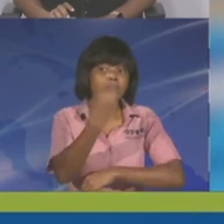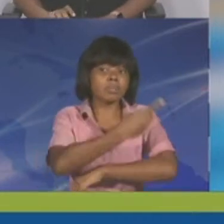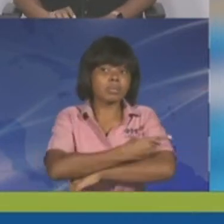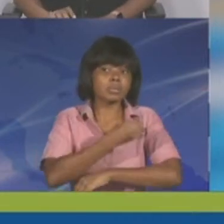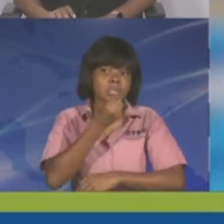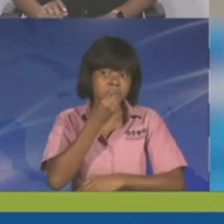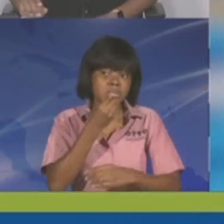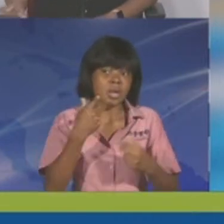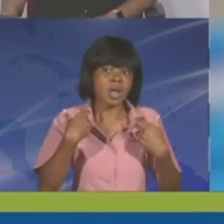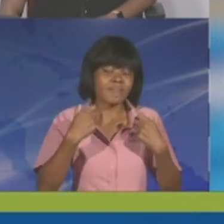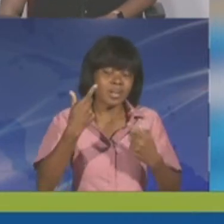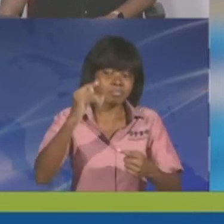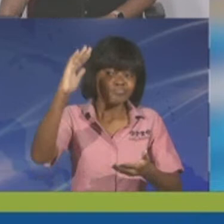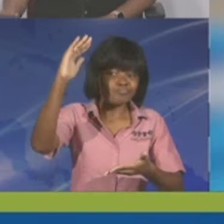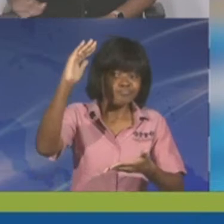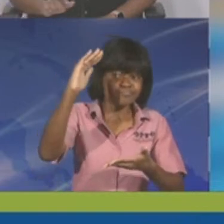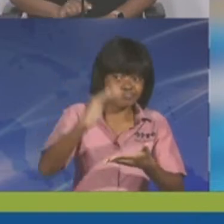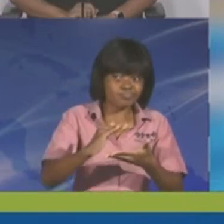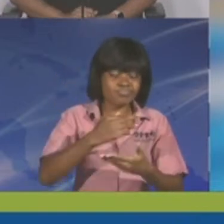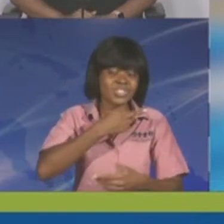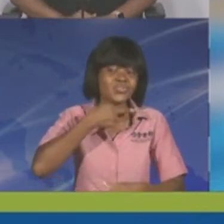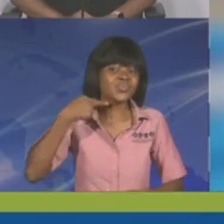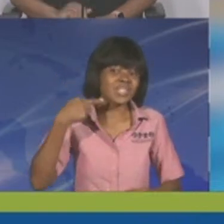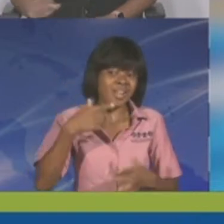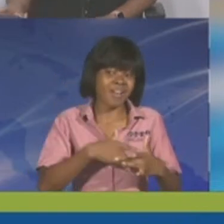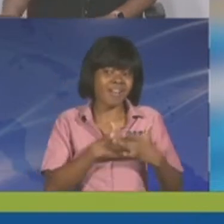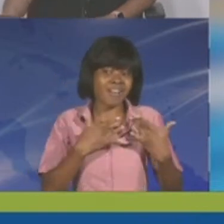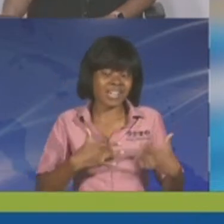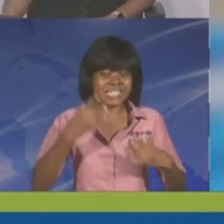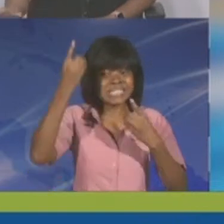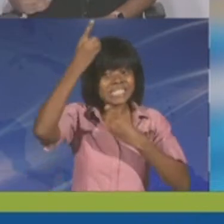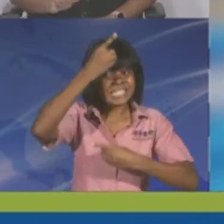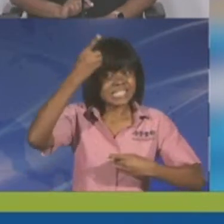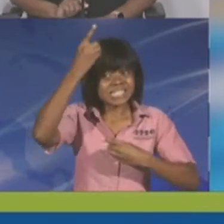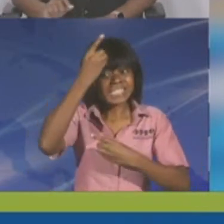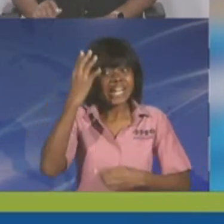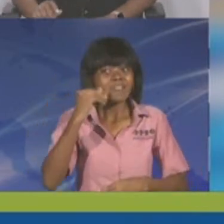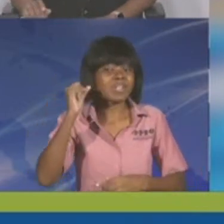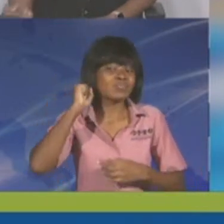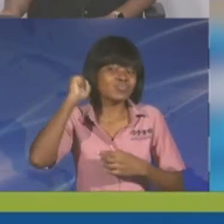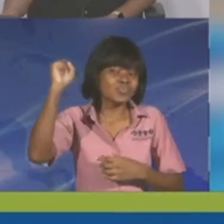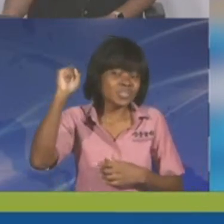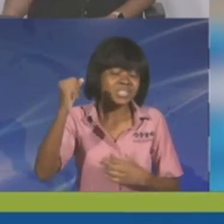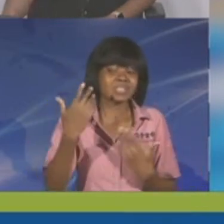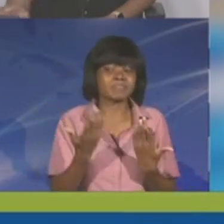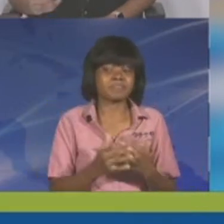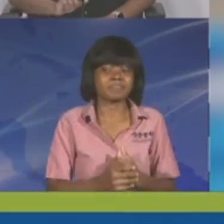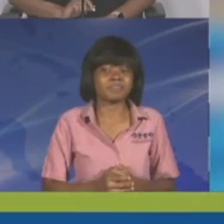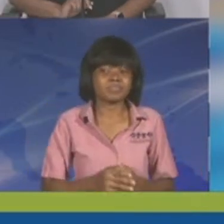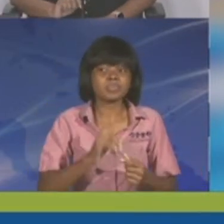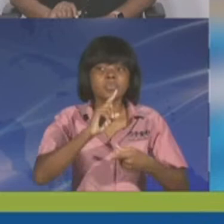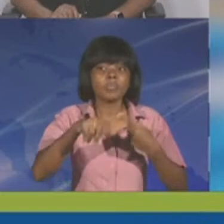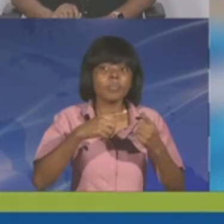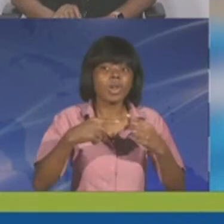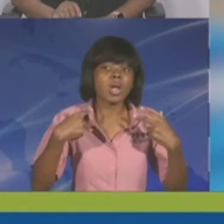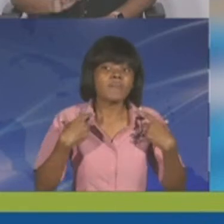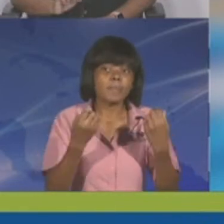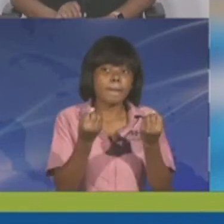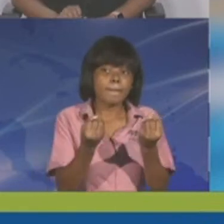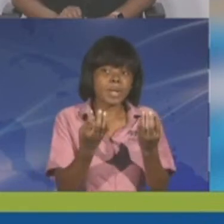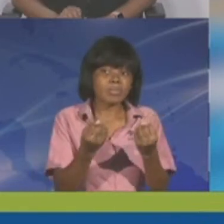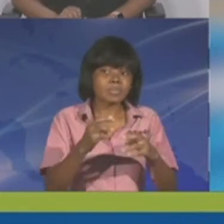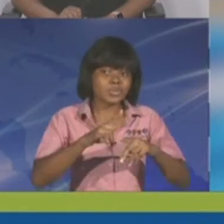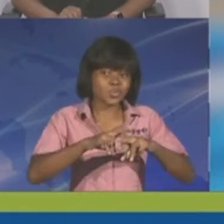hypertension, heart disease, and all the things that go with having too much salt. The thing with having too much salt is we actually are putting pressure on